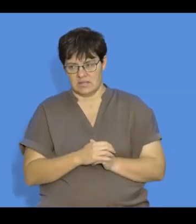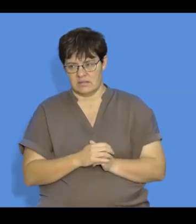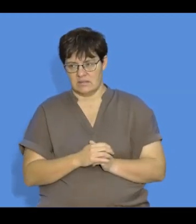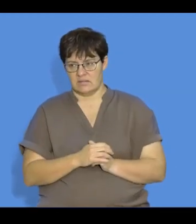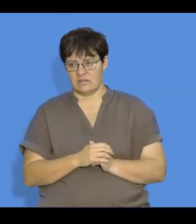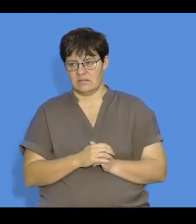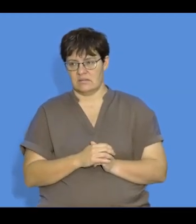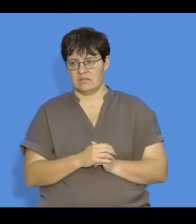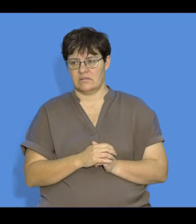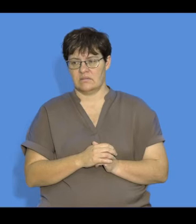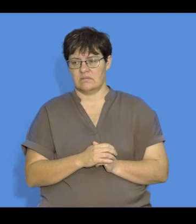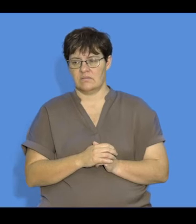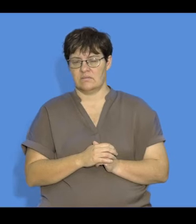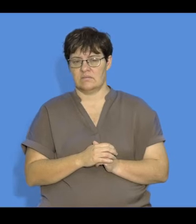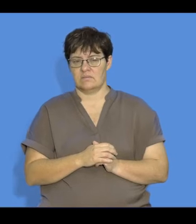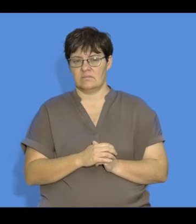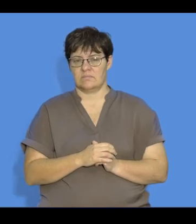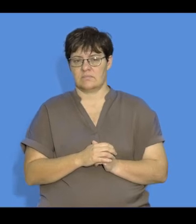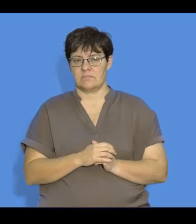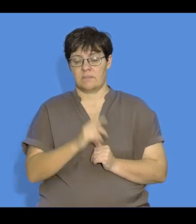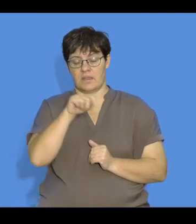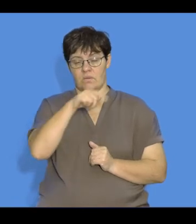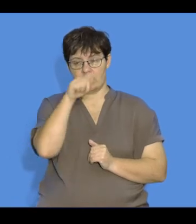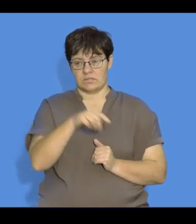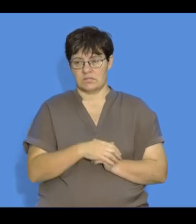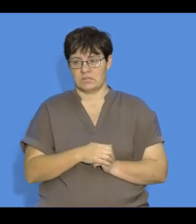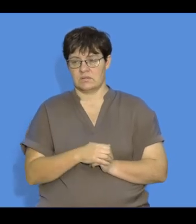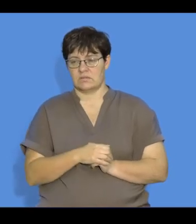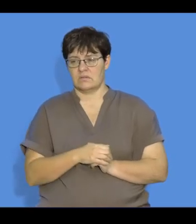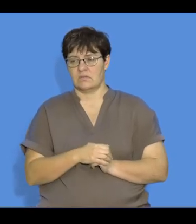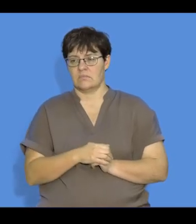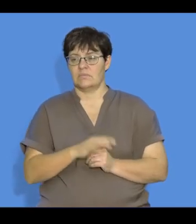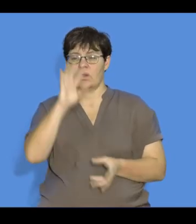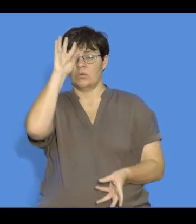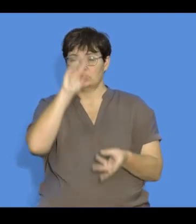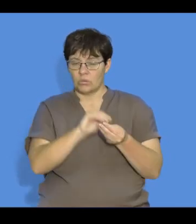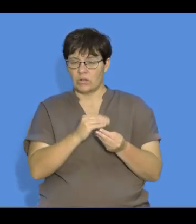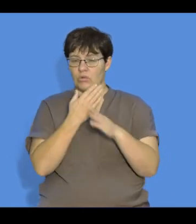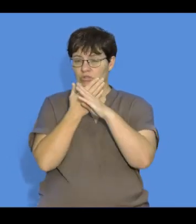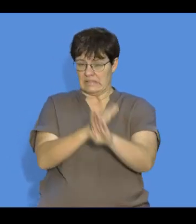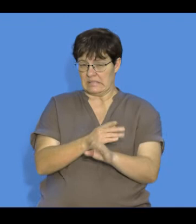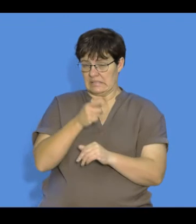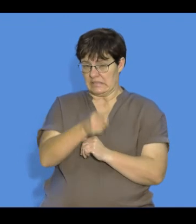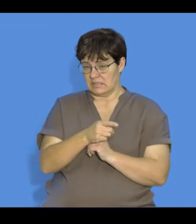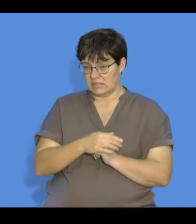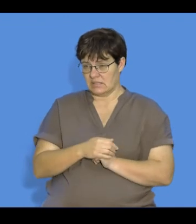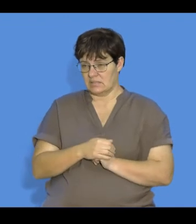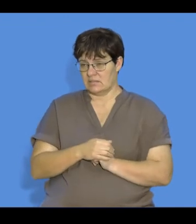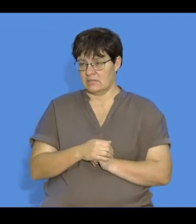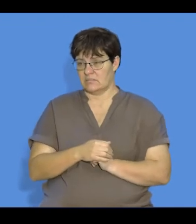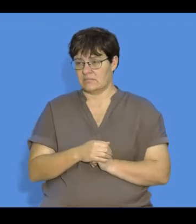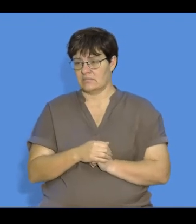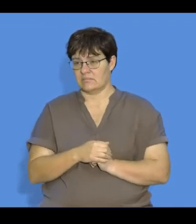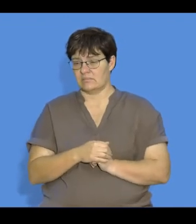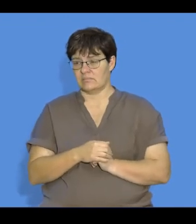right? Over 3 ohms. But then our total resistance in this circuit, right? Our